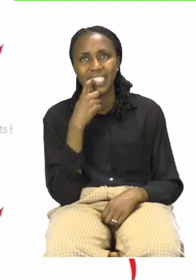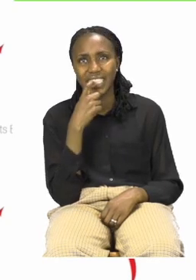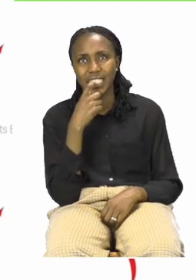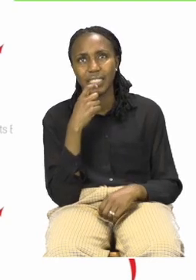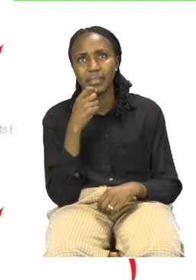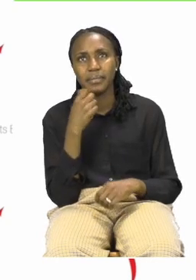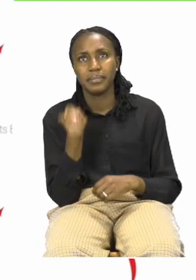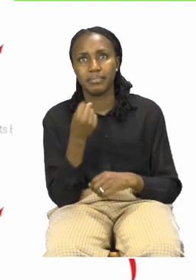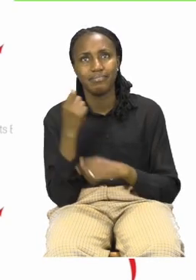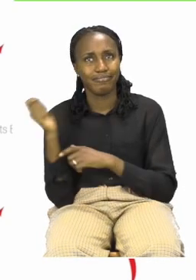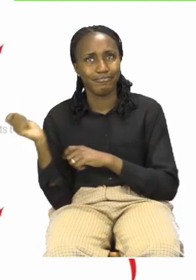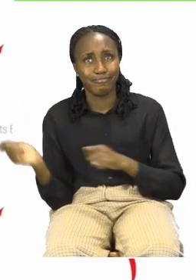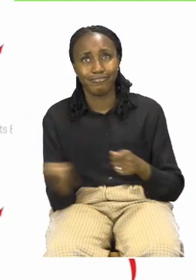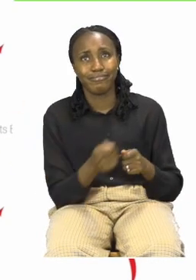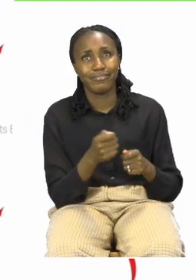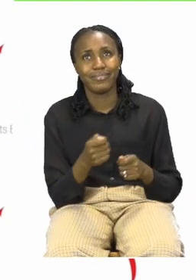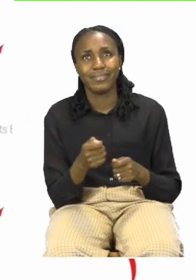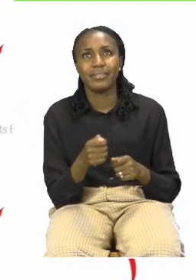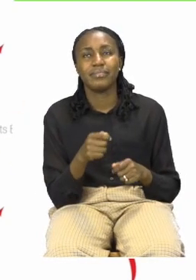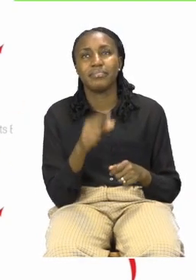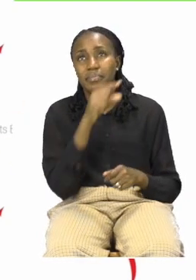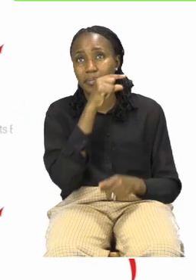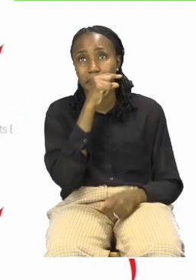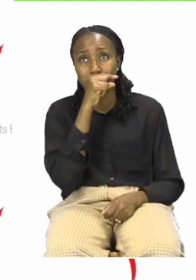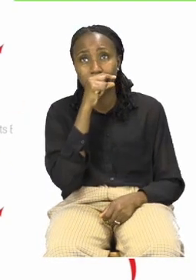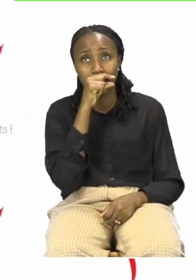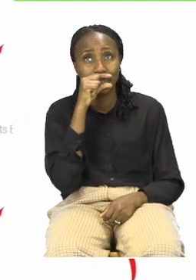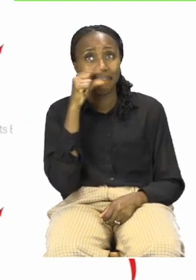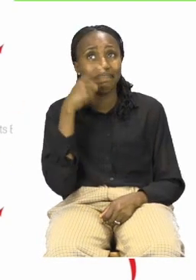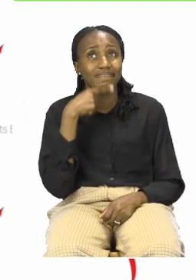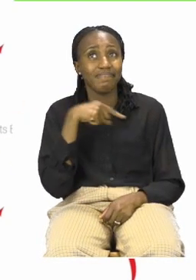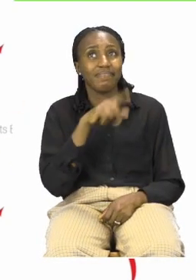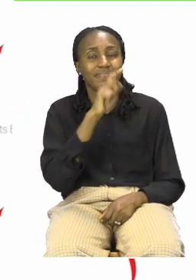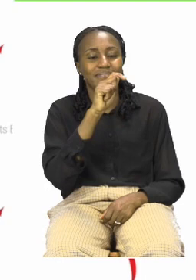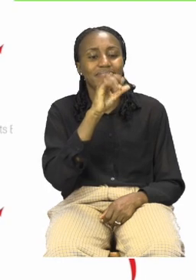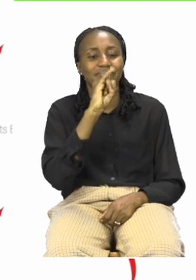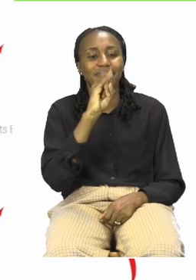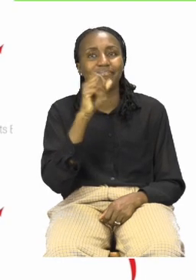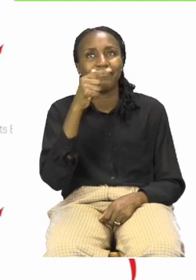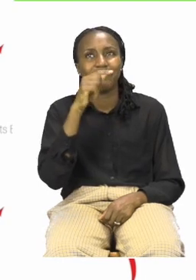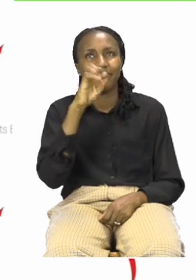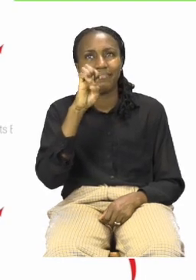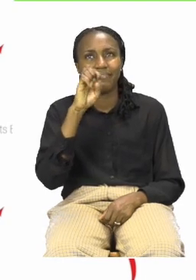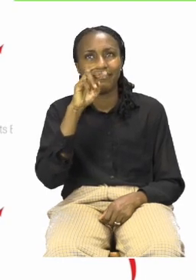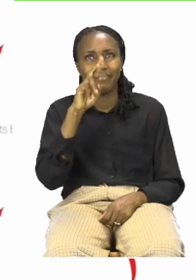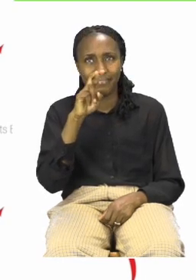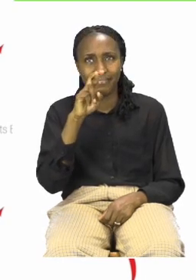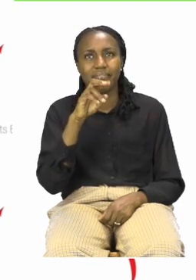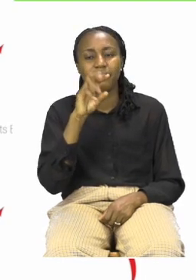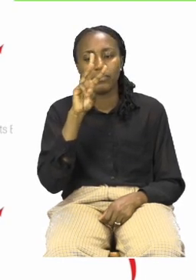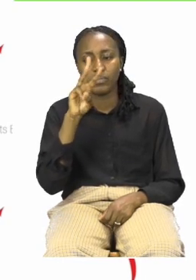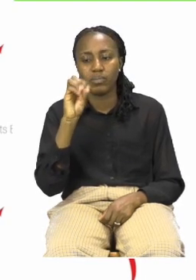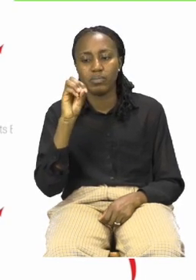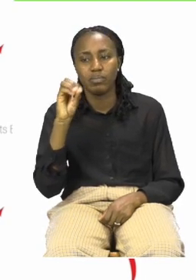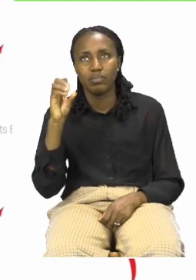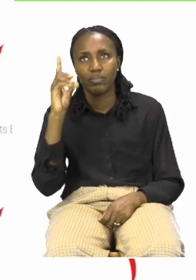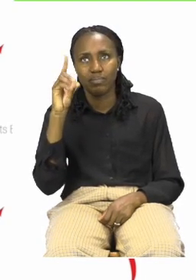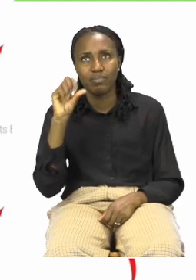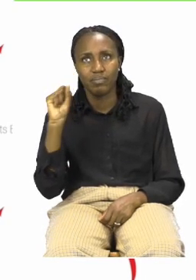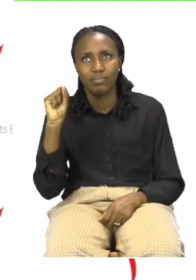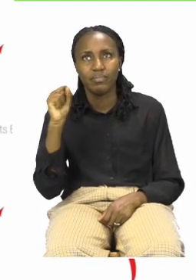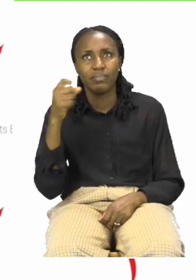everywhere in the world, is Tiger Woods. Absolutely. A great legend and that. But I would like to know from our